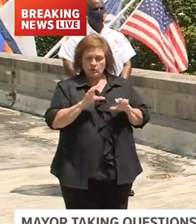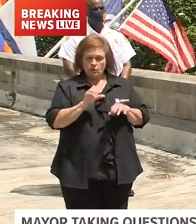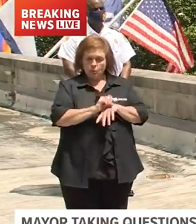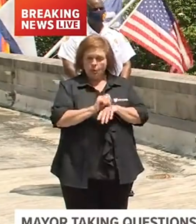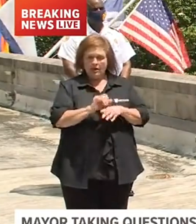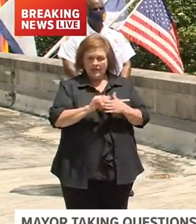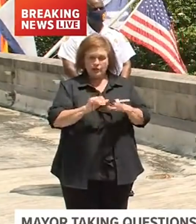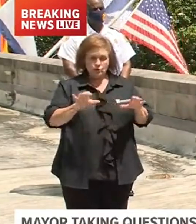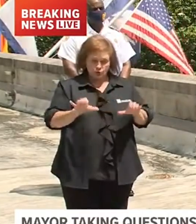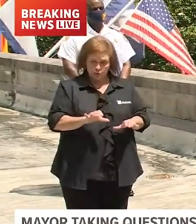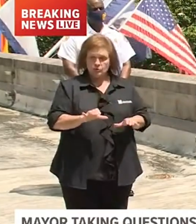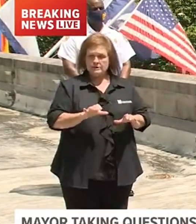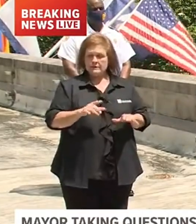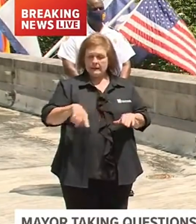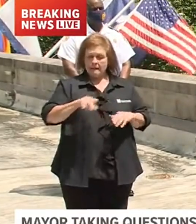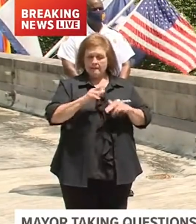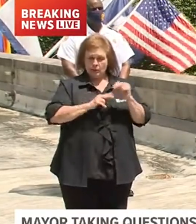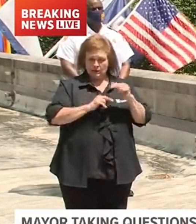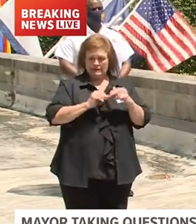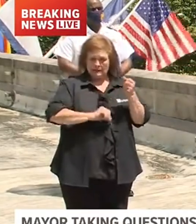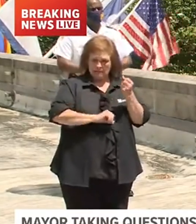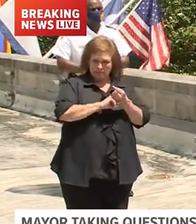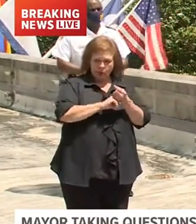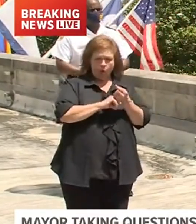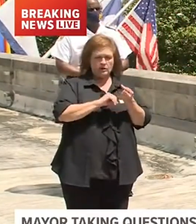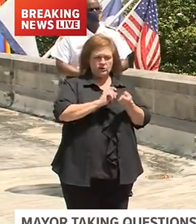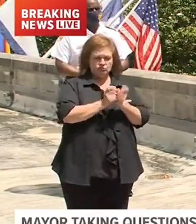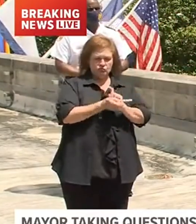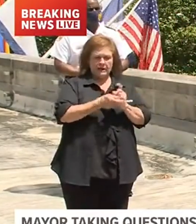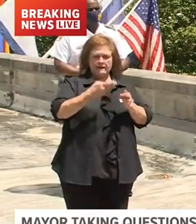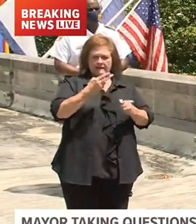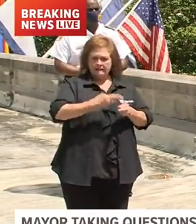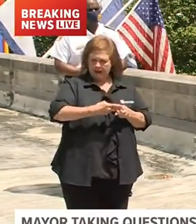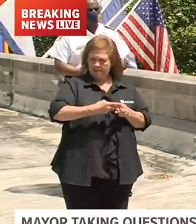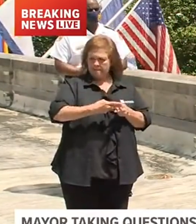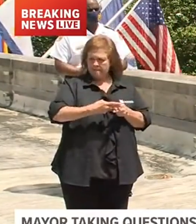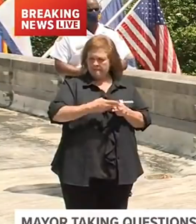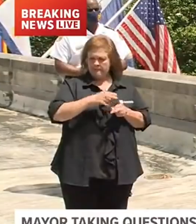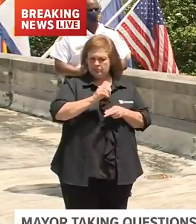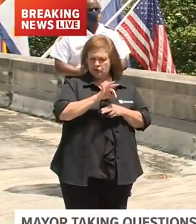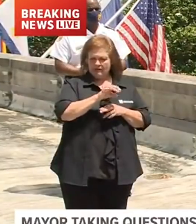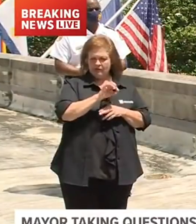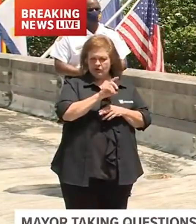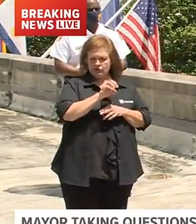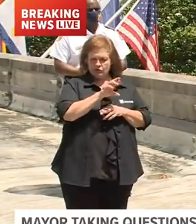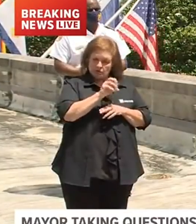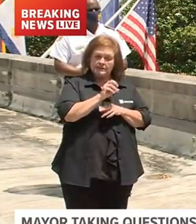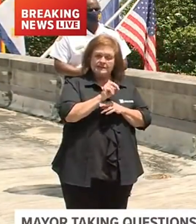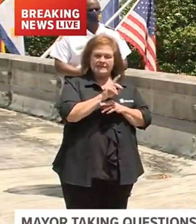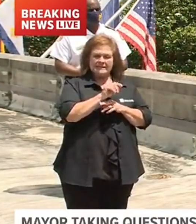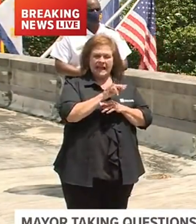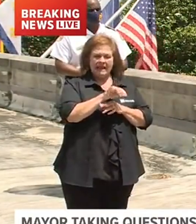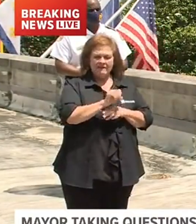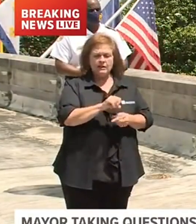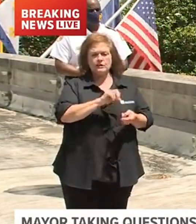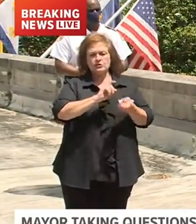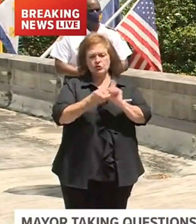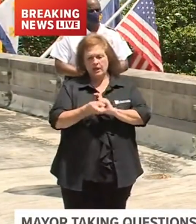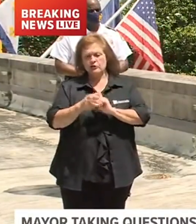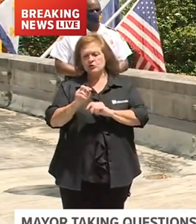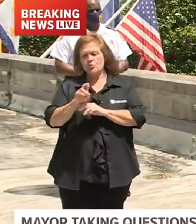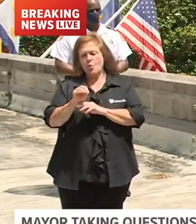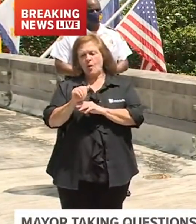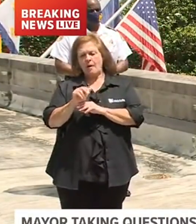community, building support for the renaming of Jefferson Davis Parkway to